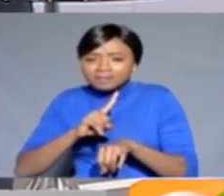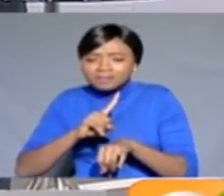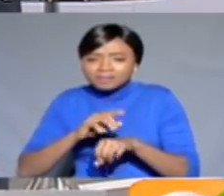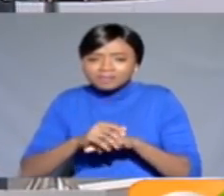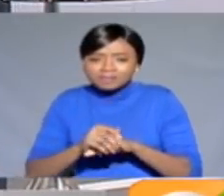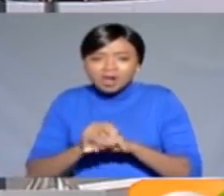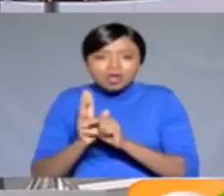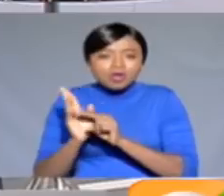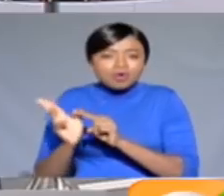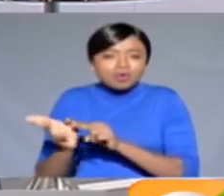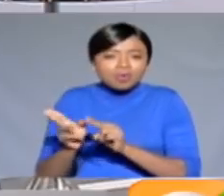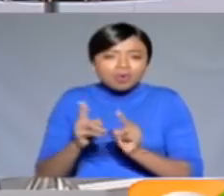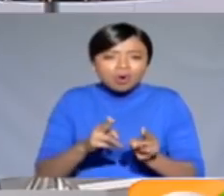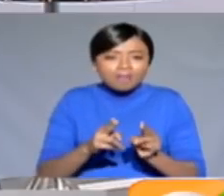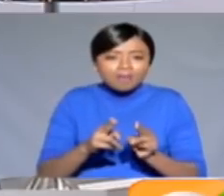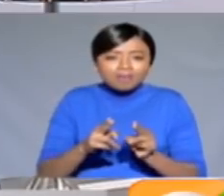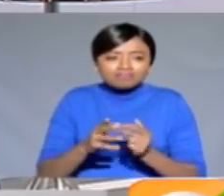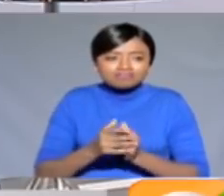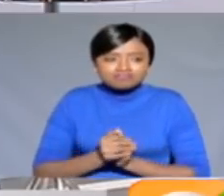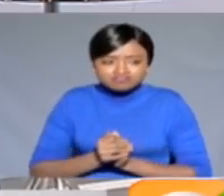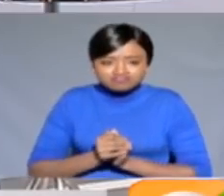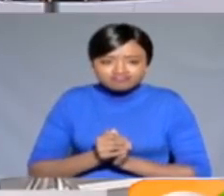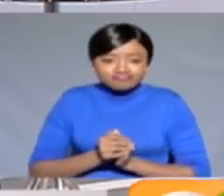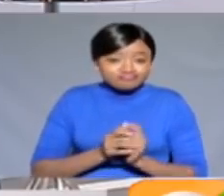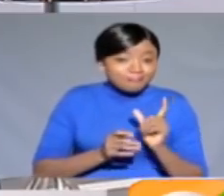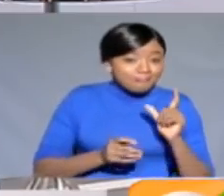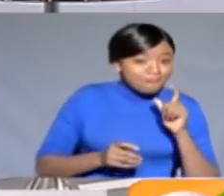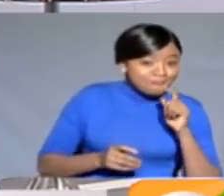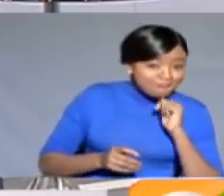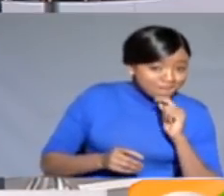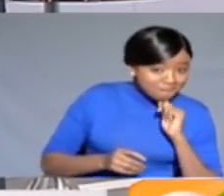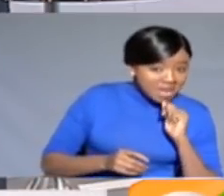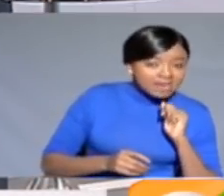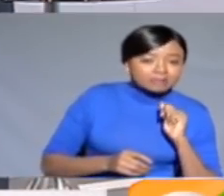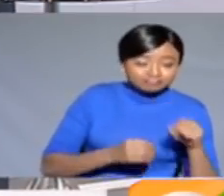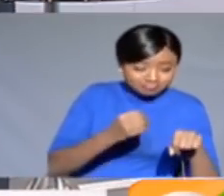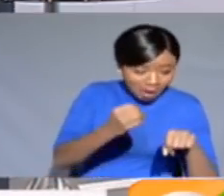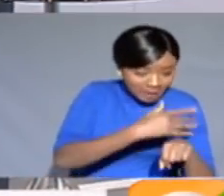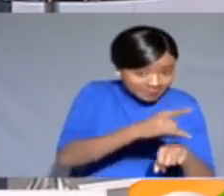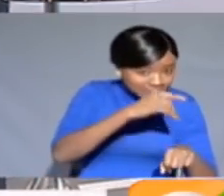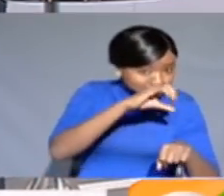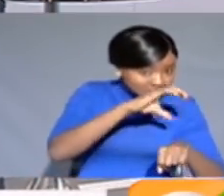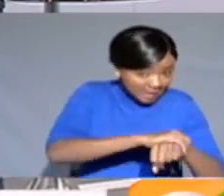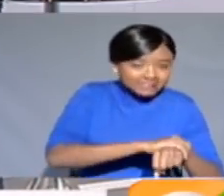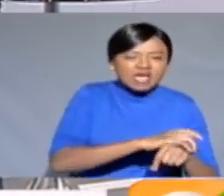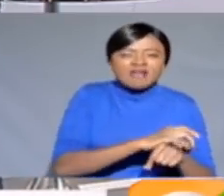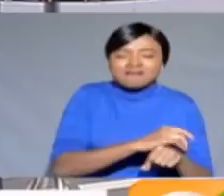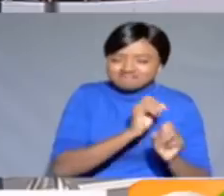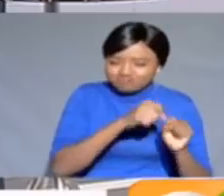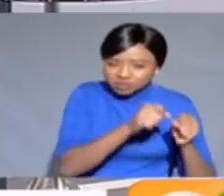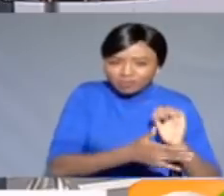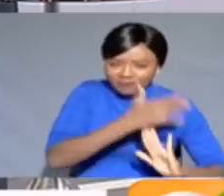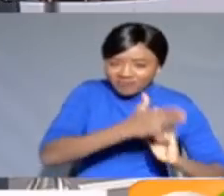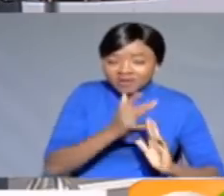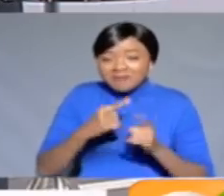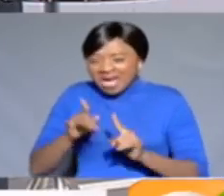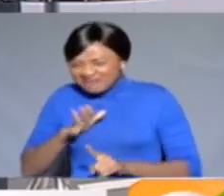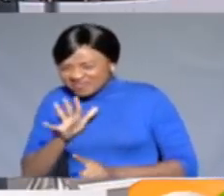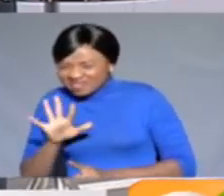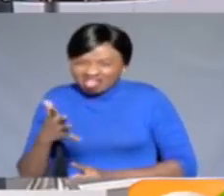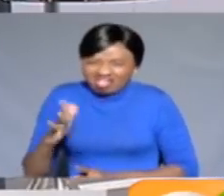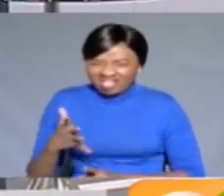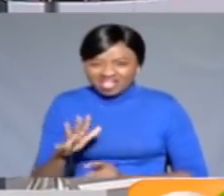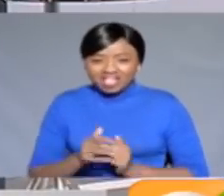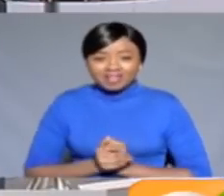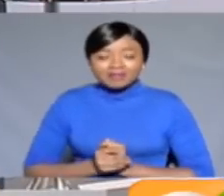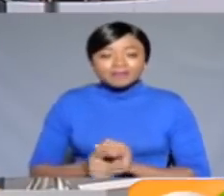it's more common in males than in females. The risk is increased if you're exposed to certain chemicals, such as benzene, which is used